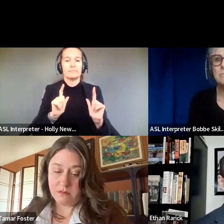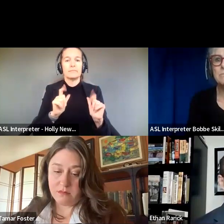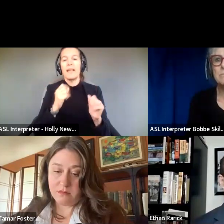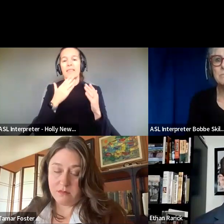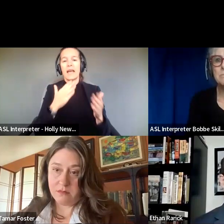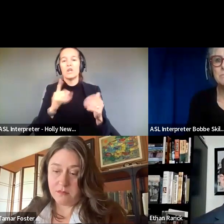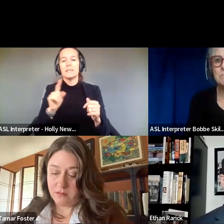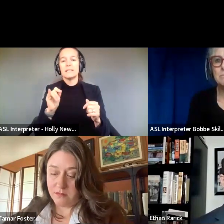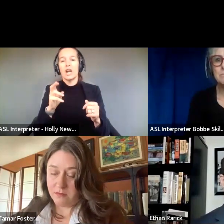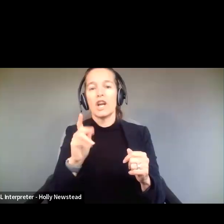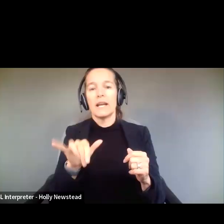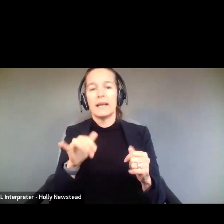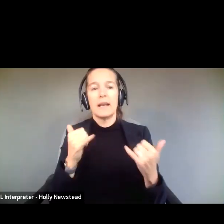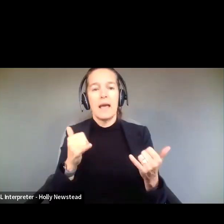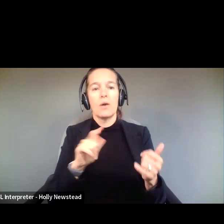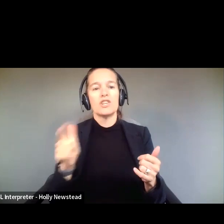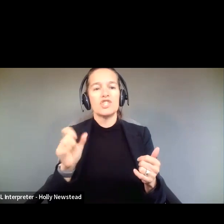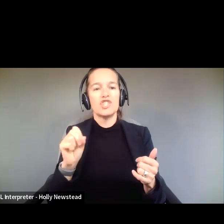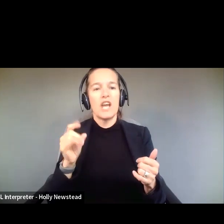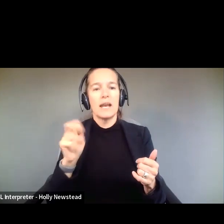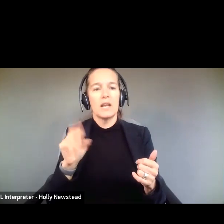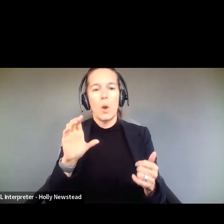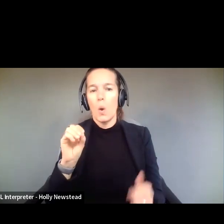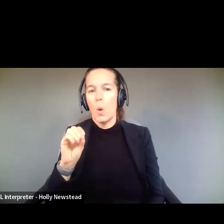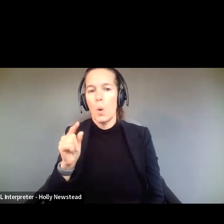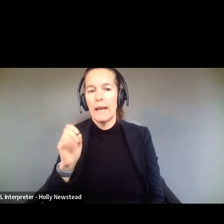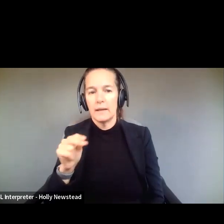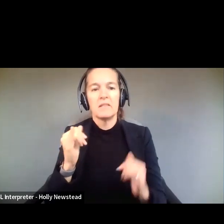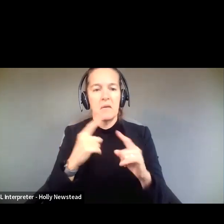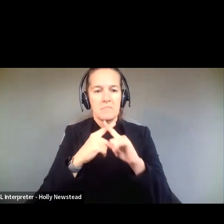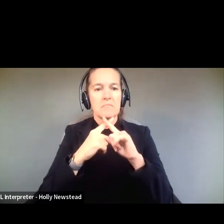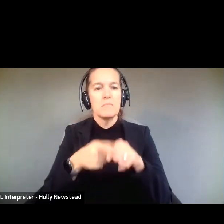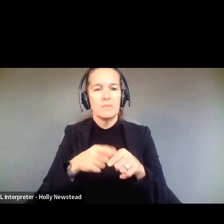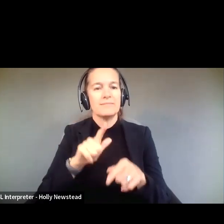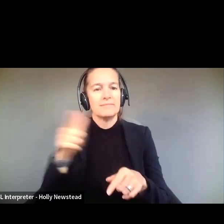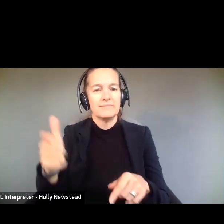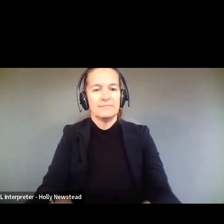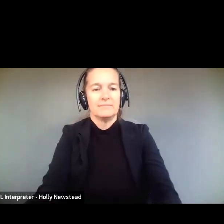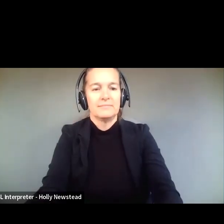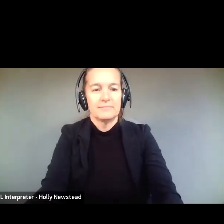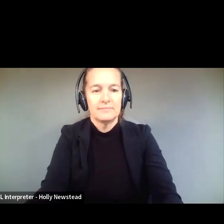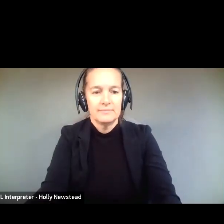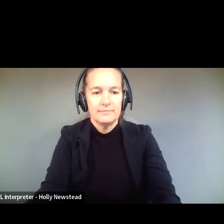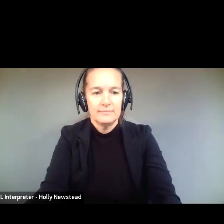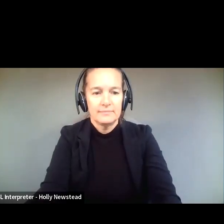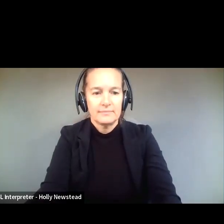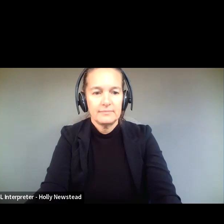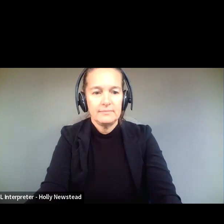Thank you, Zachary. Next, we're moving on to Shannon Cogan. Shannon, you should now have the ability to unmute yourself.